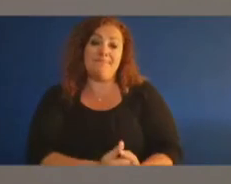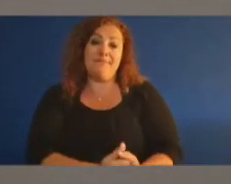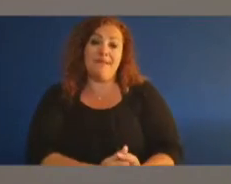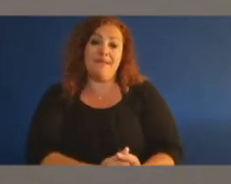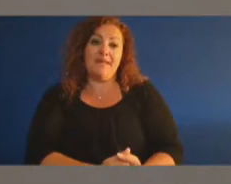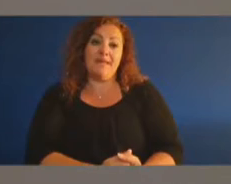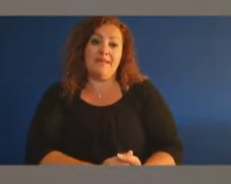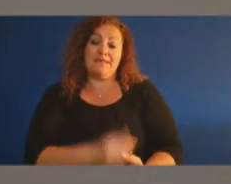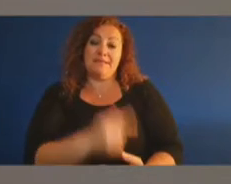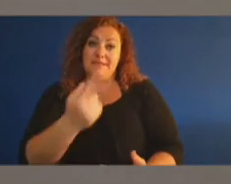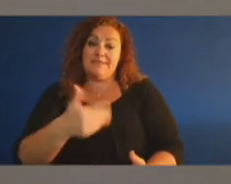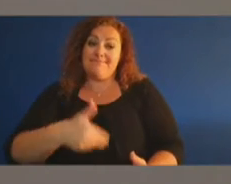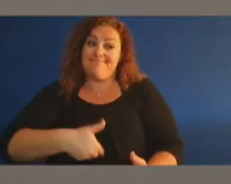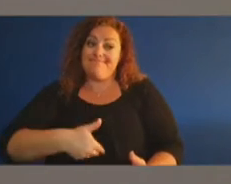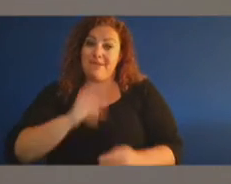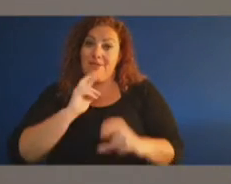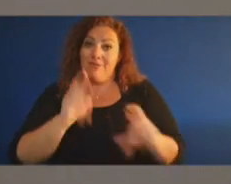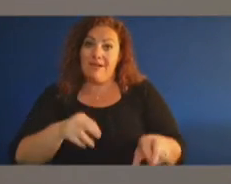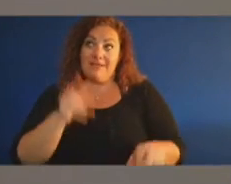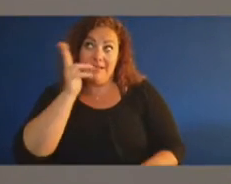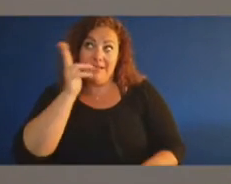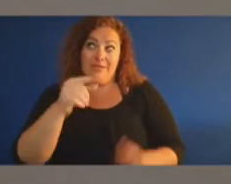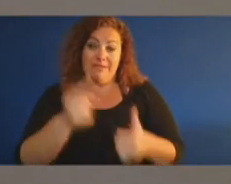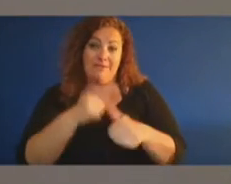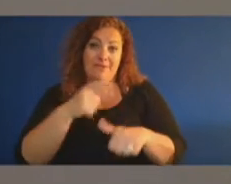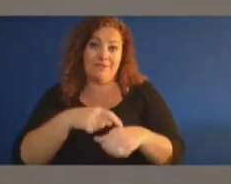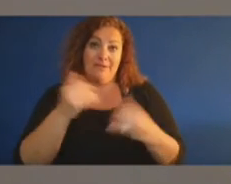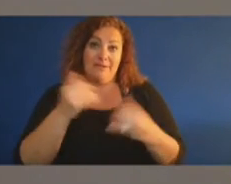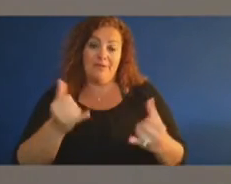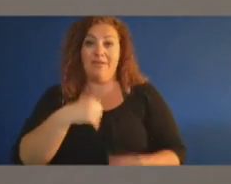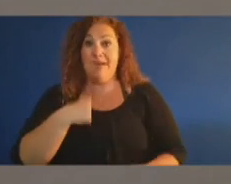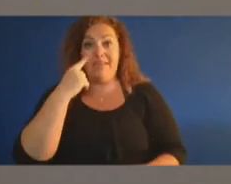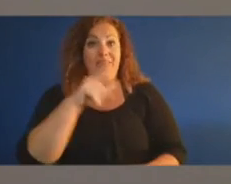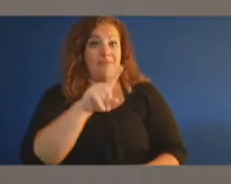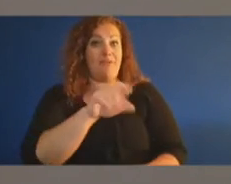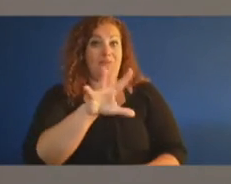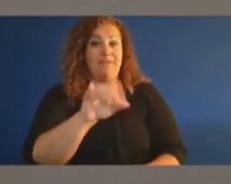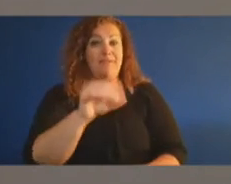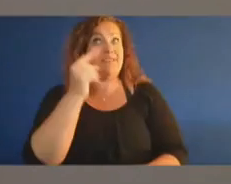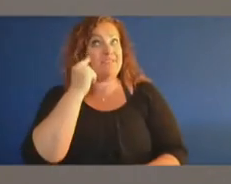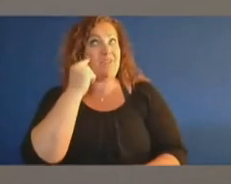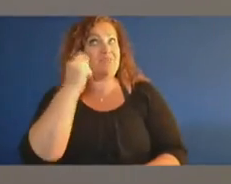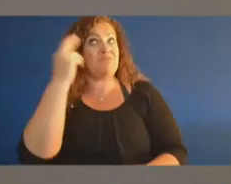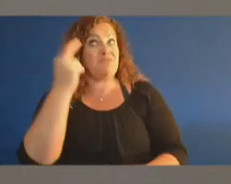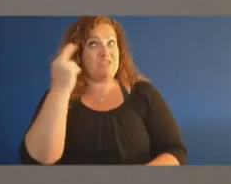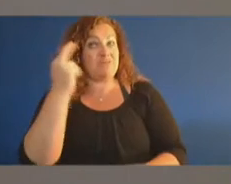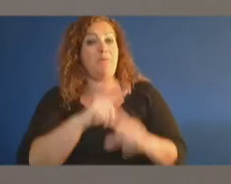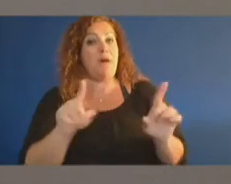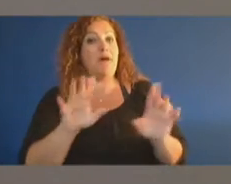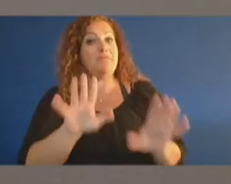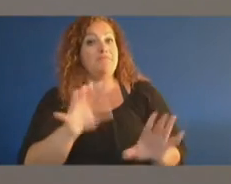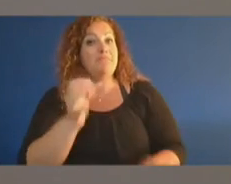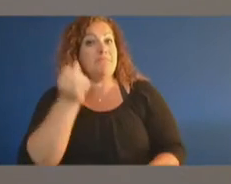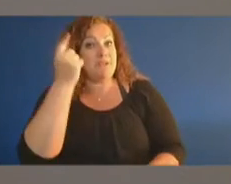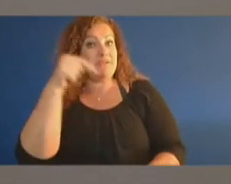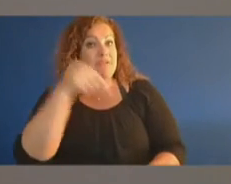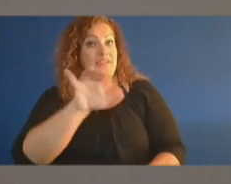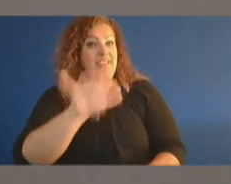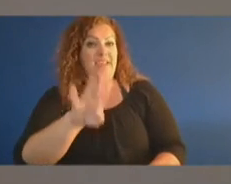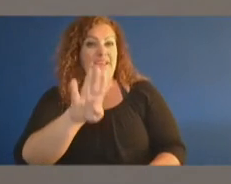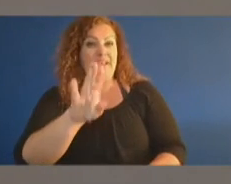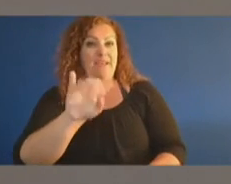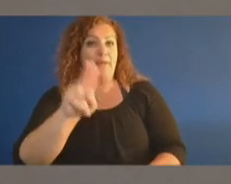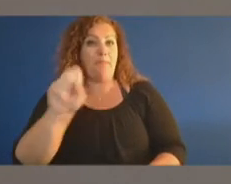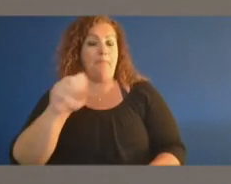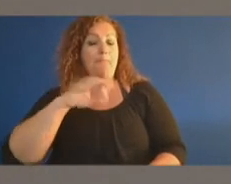just as a gut reaction and hearing this for the first time right now I think 150 sounds pretty reasonable but just understand these these bonuses and these things